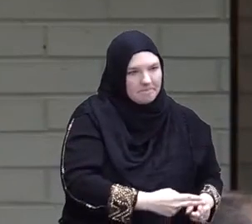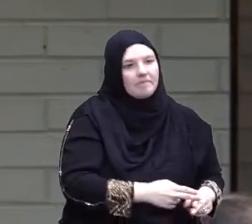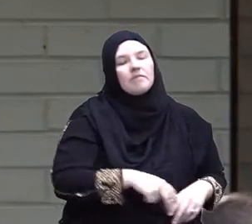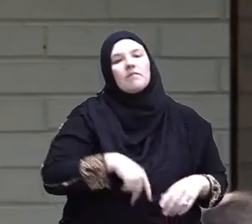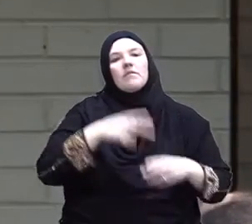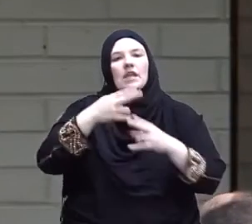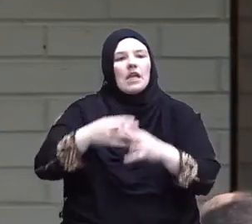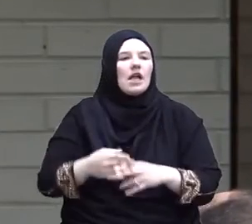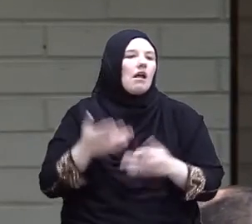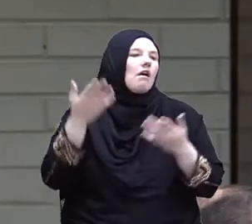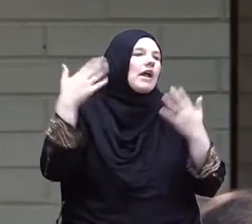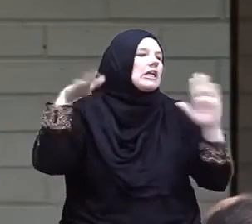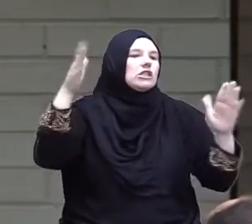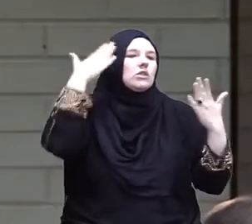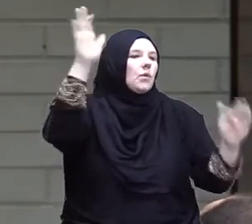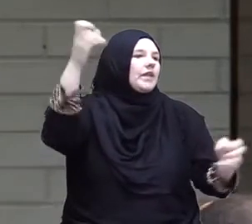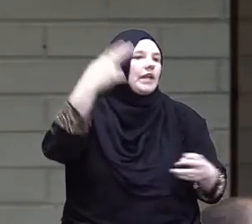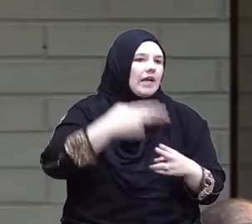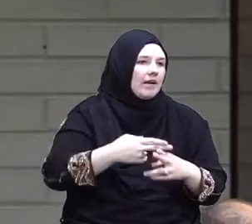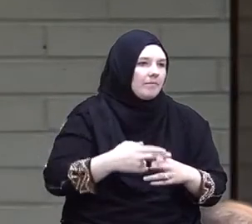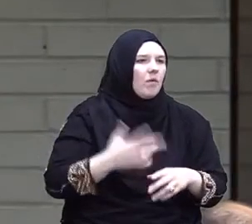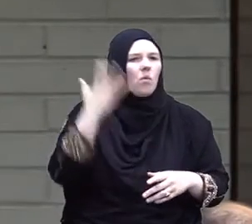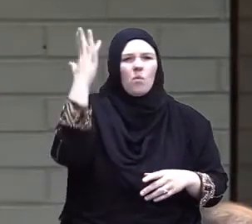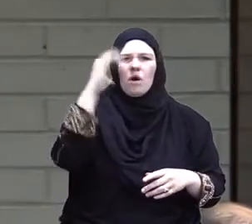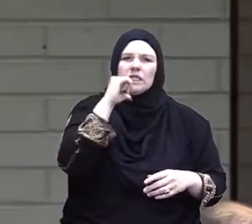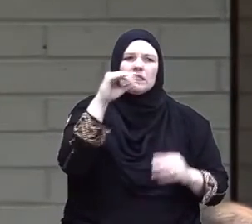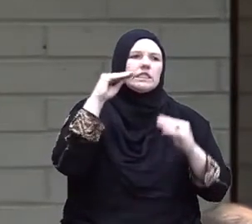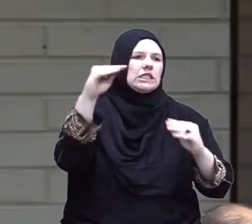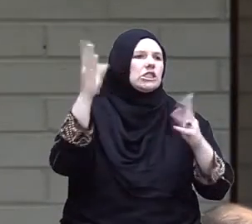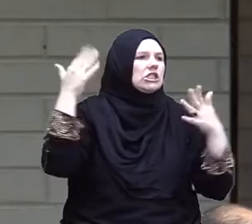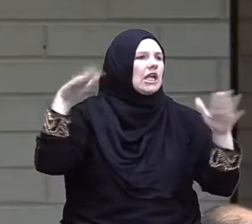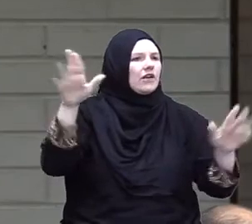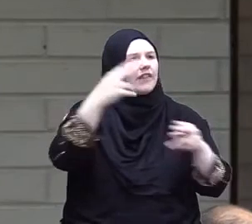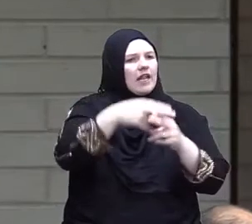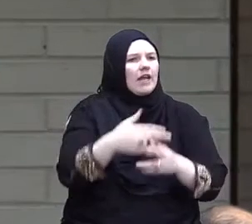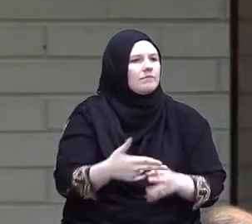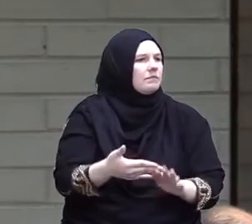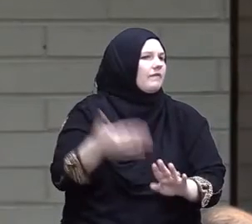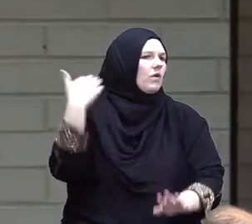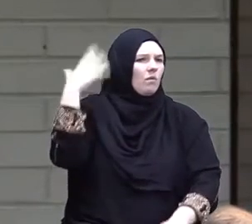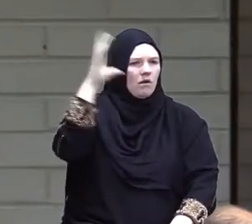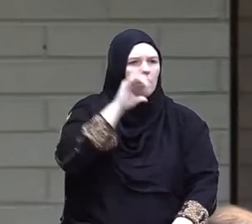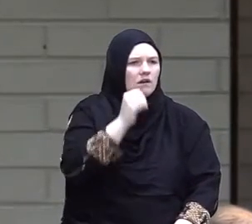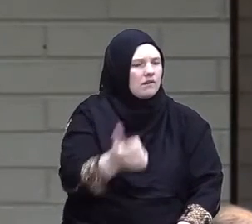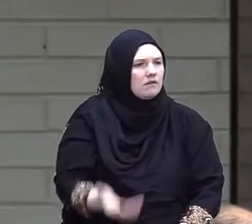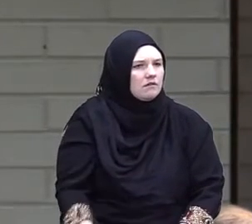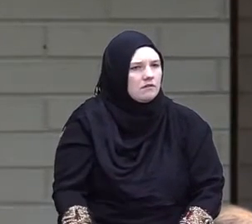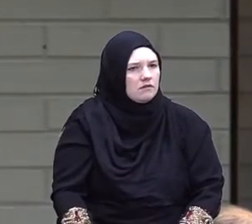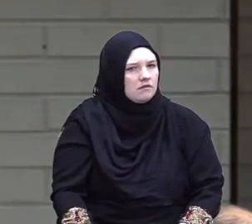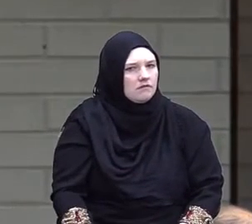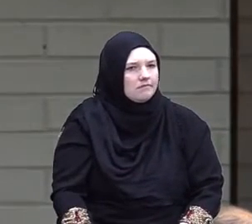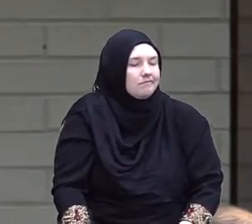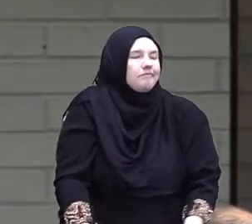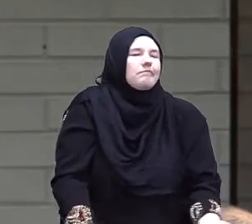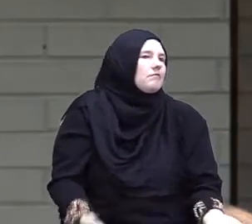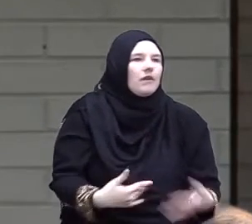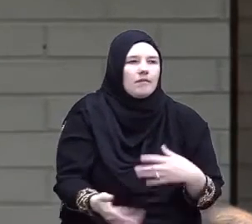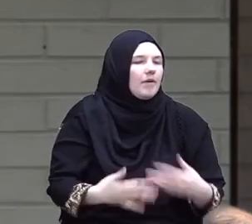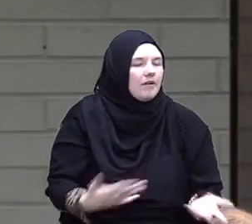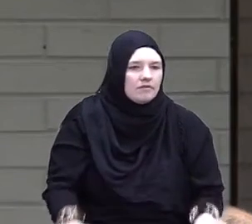angels. Why didn't he teach the angels the names of those things? It's an invalid